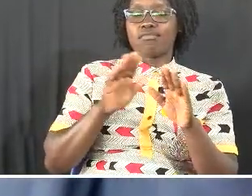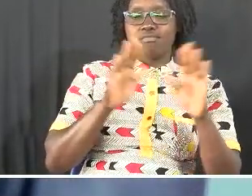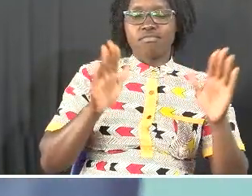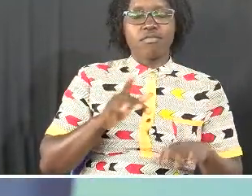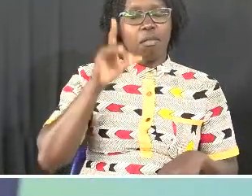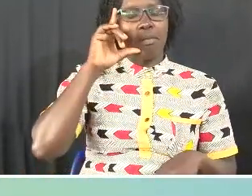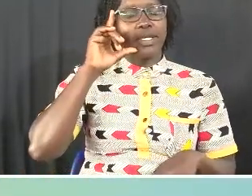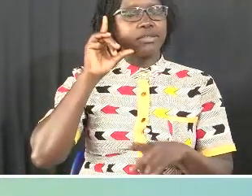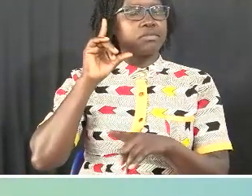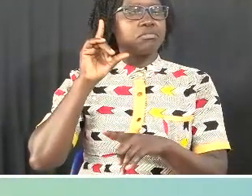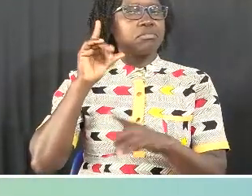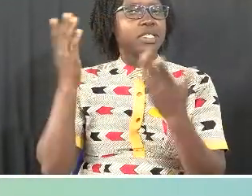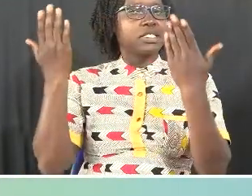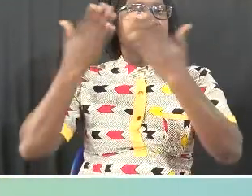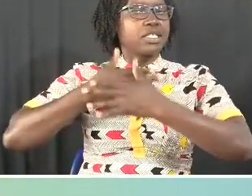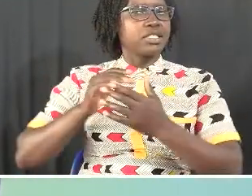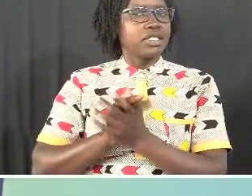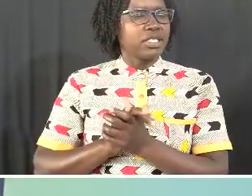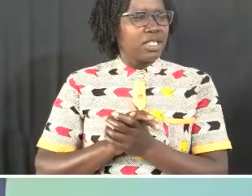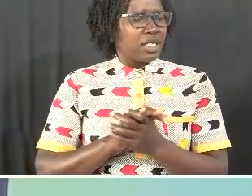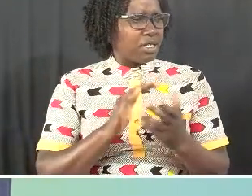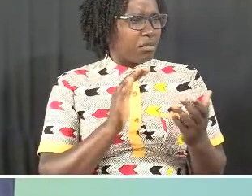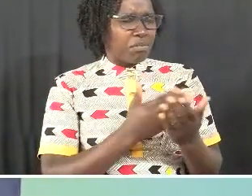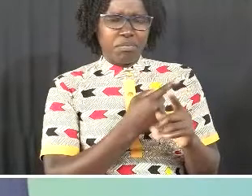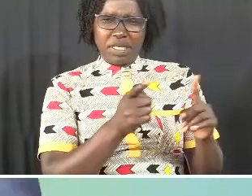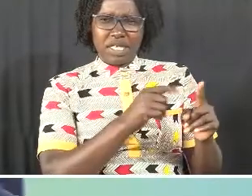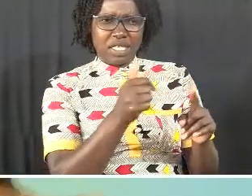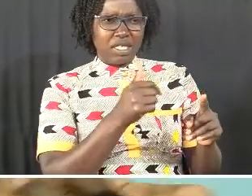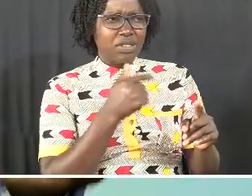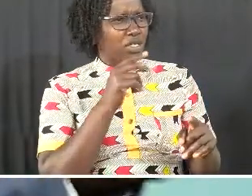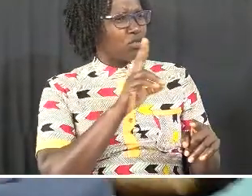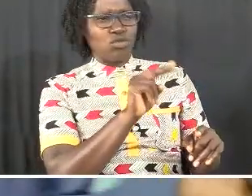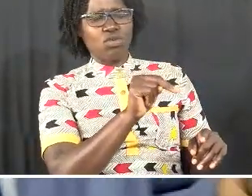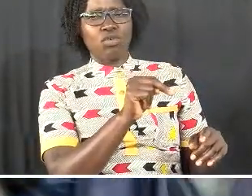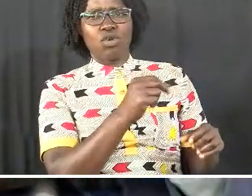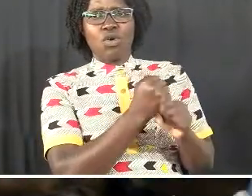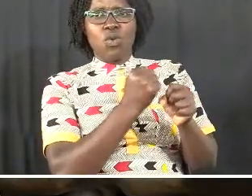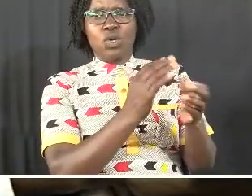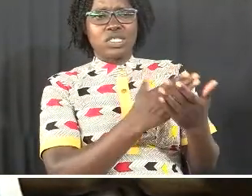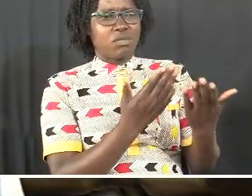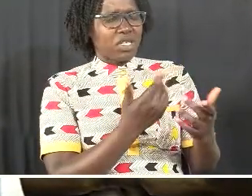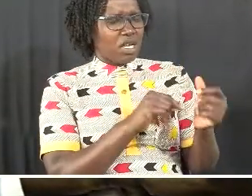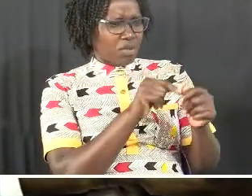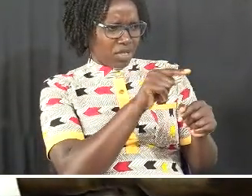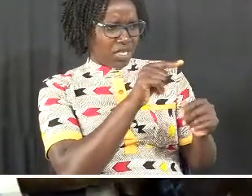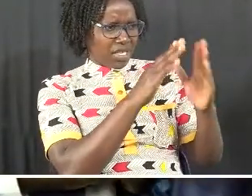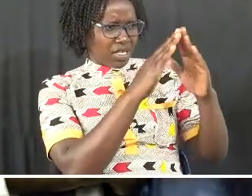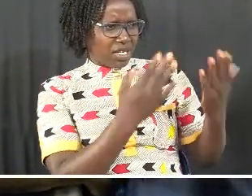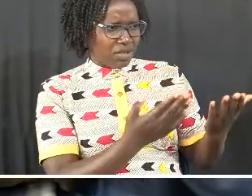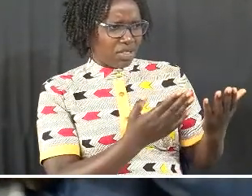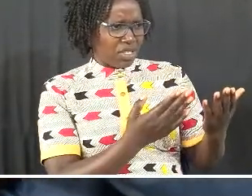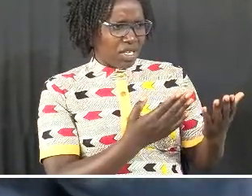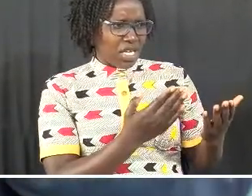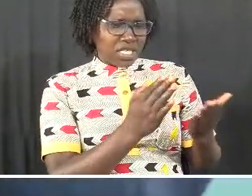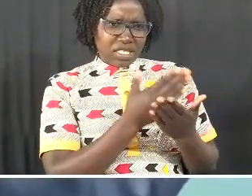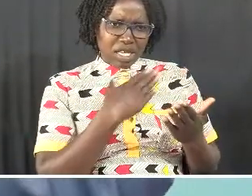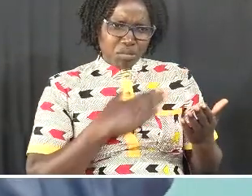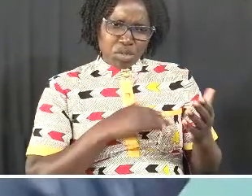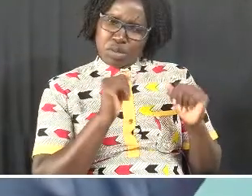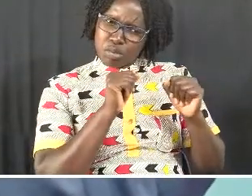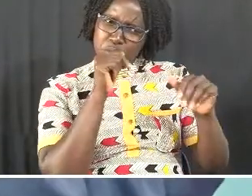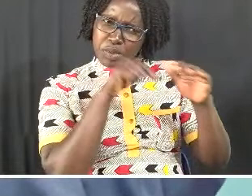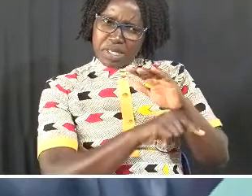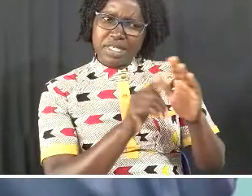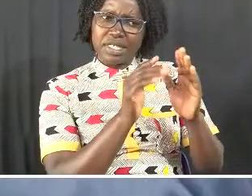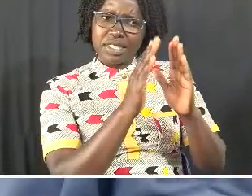while sleeping." But somebody said, "No, I think we need to do something about the burning house. Because somebody is in that